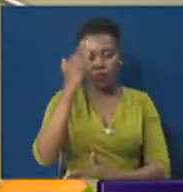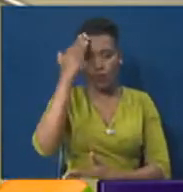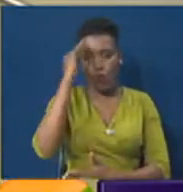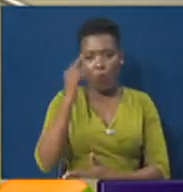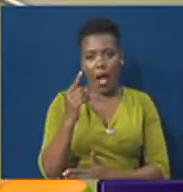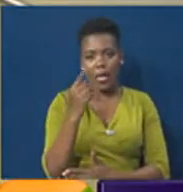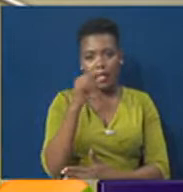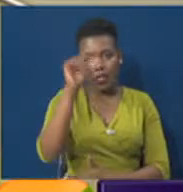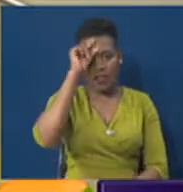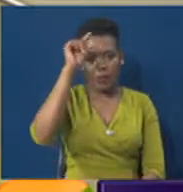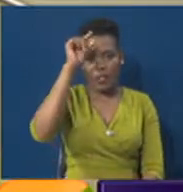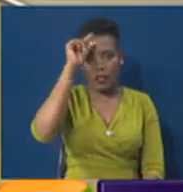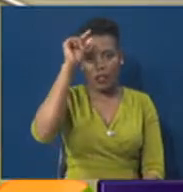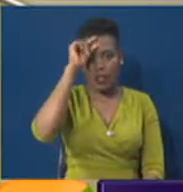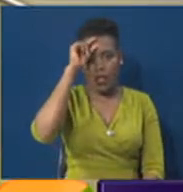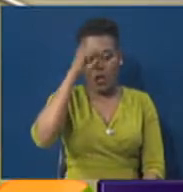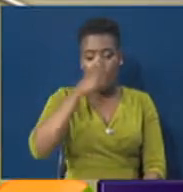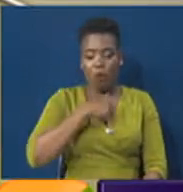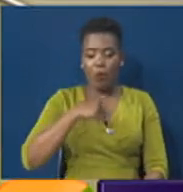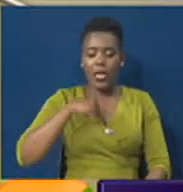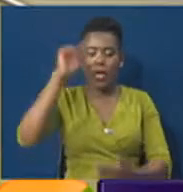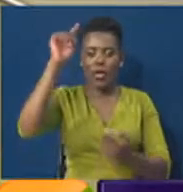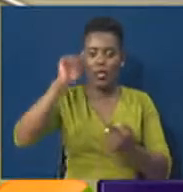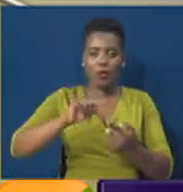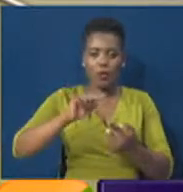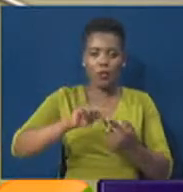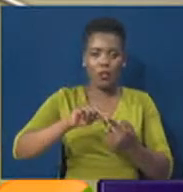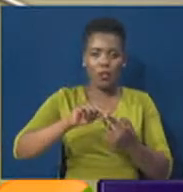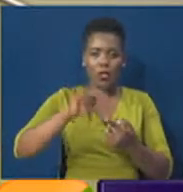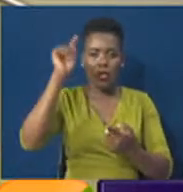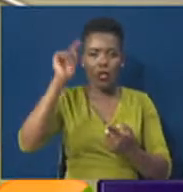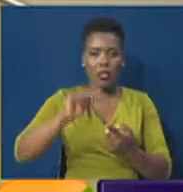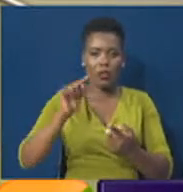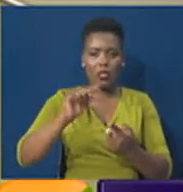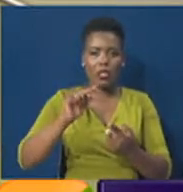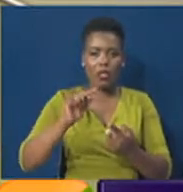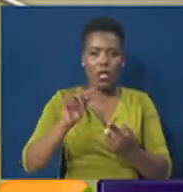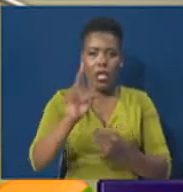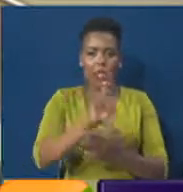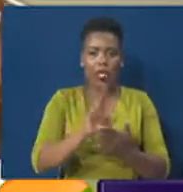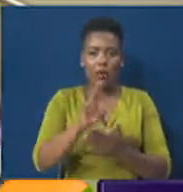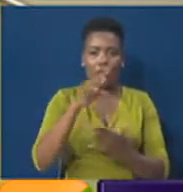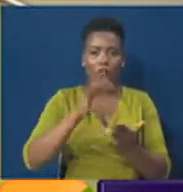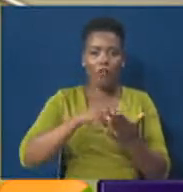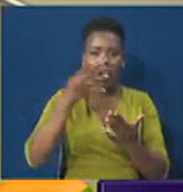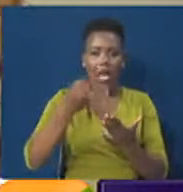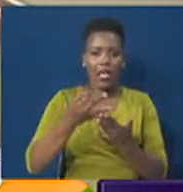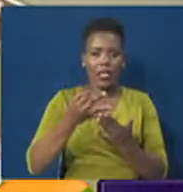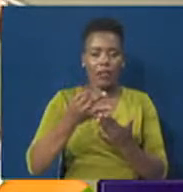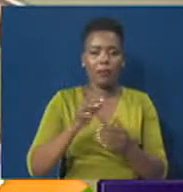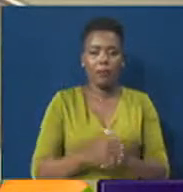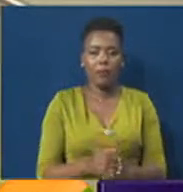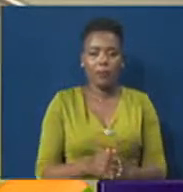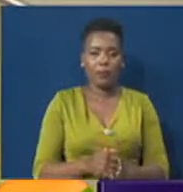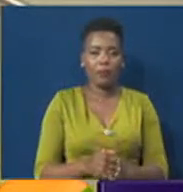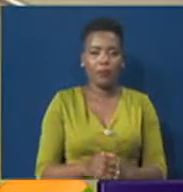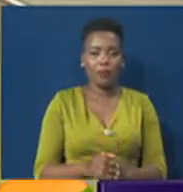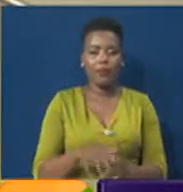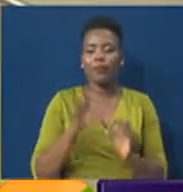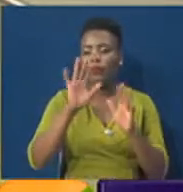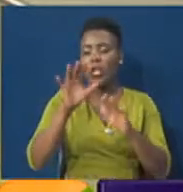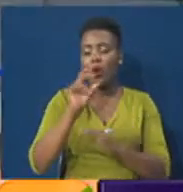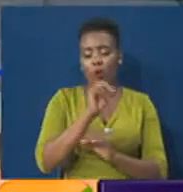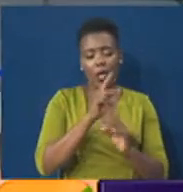as government, we are reducing on recurrent expenditure as a share of the entire.